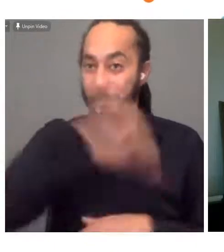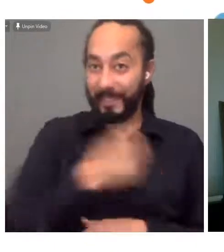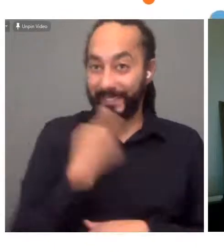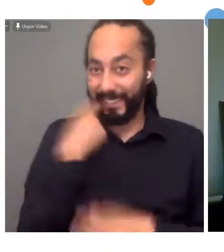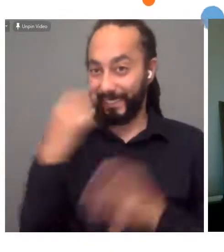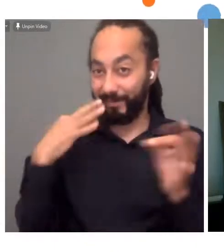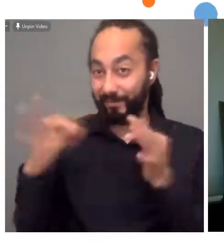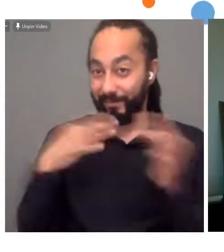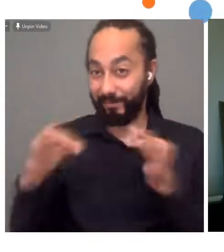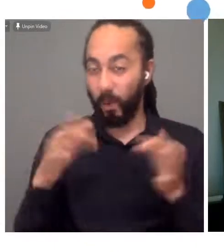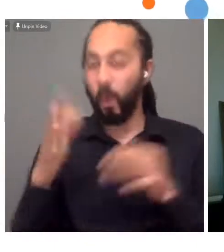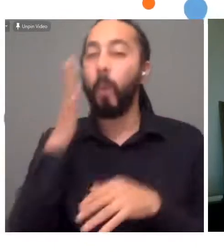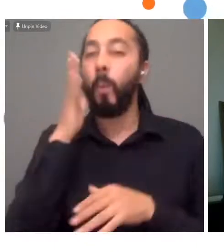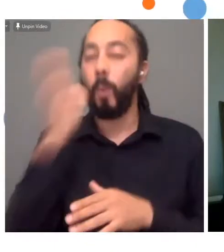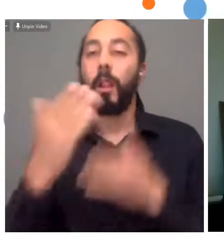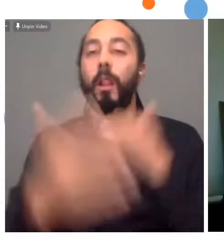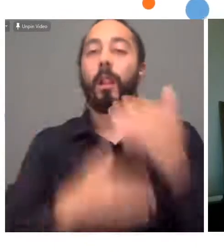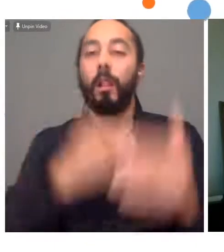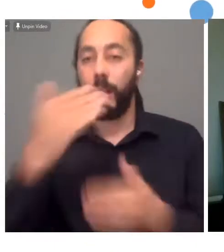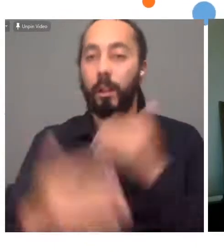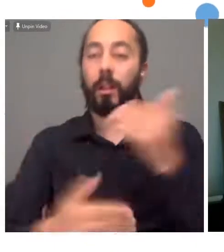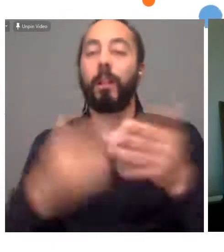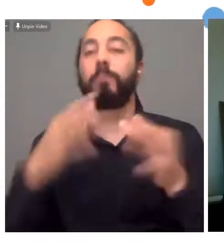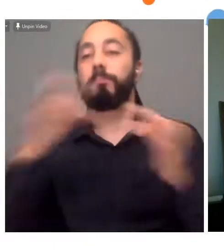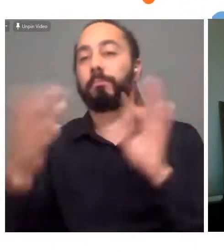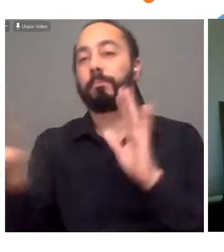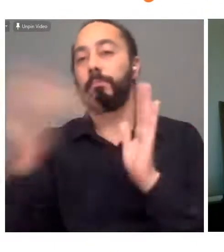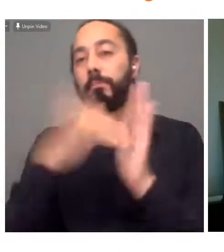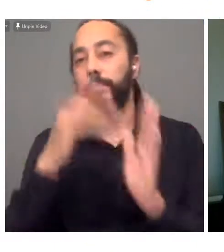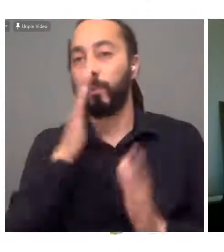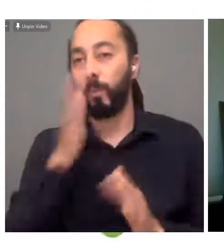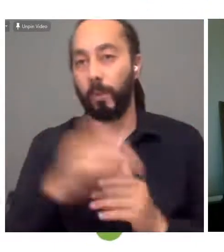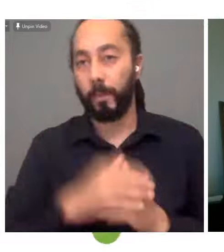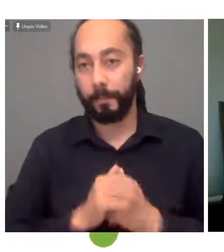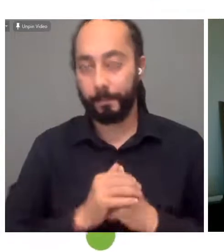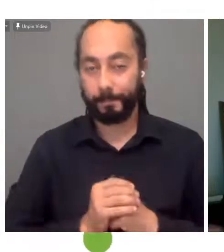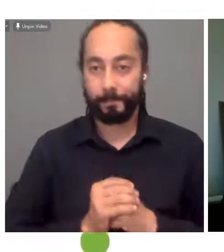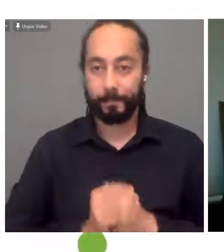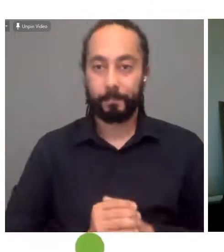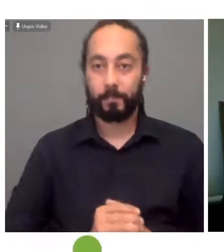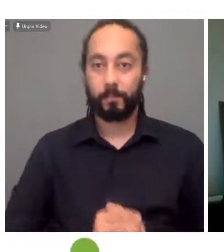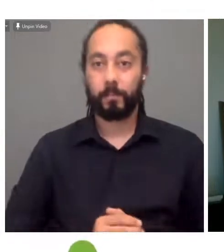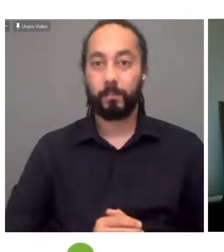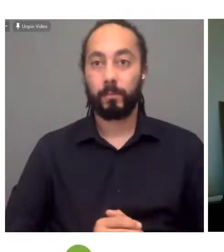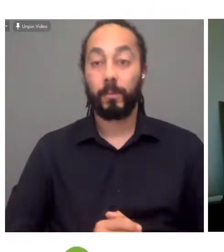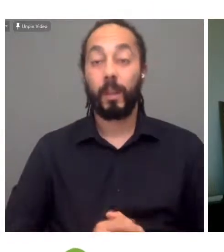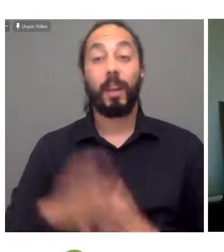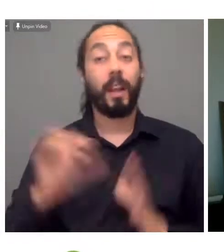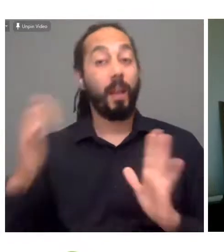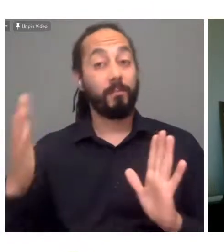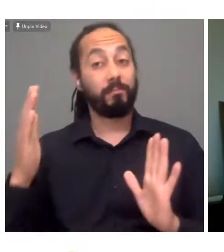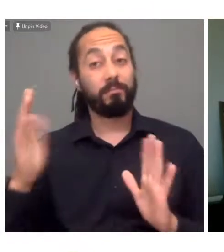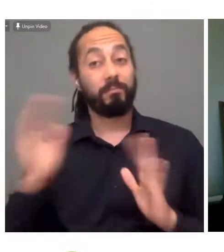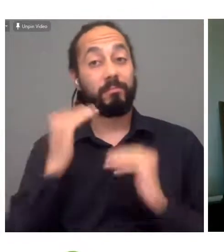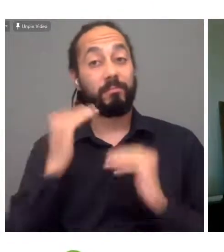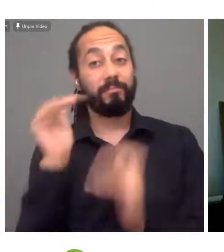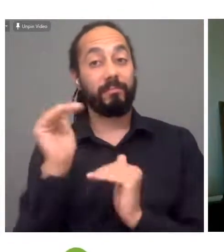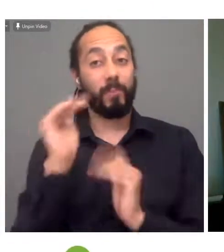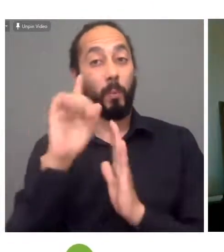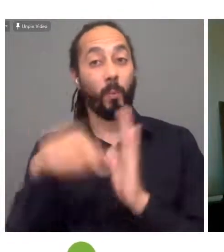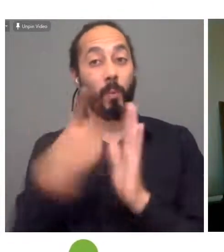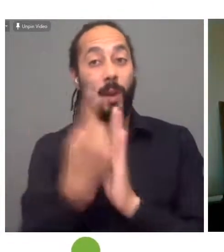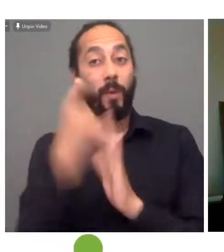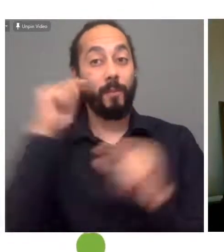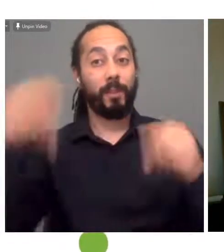section again as we move on to that portion of today. We only have an hour for this conversation, so